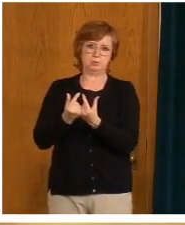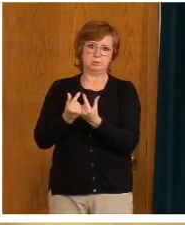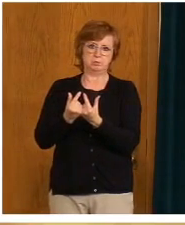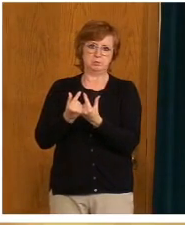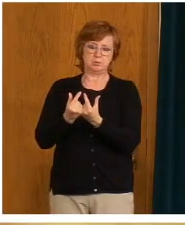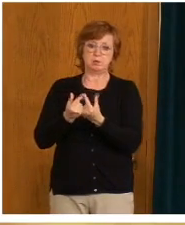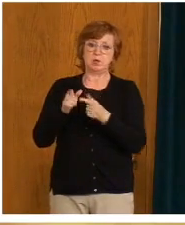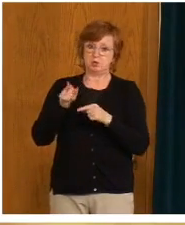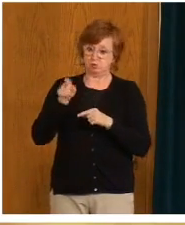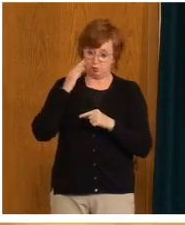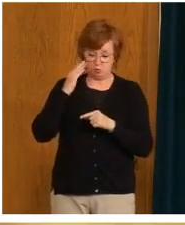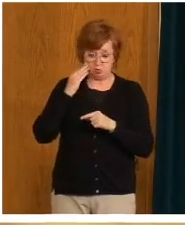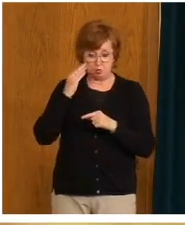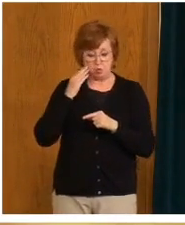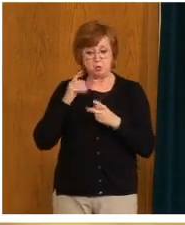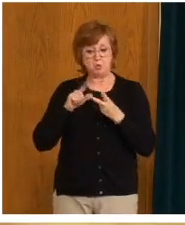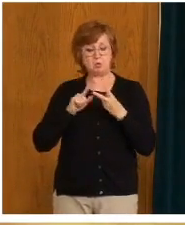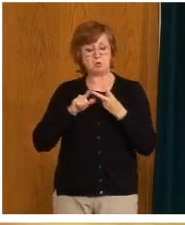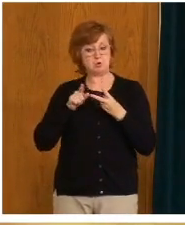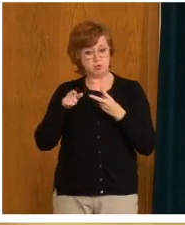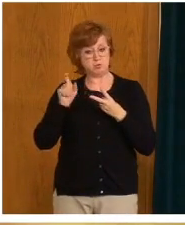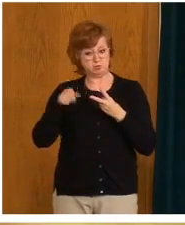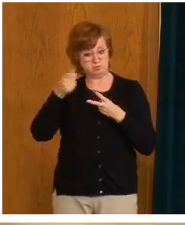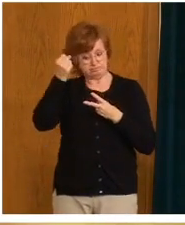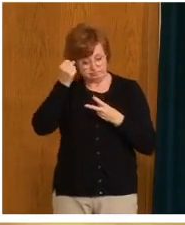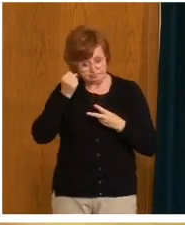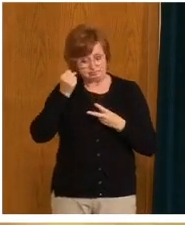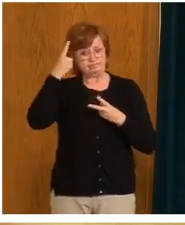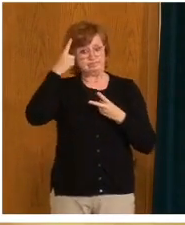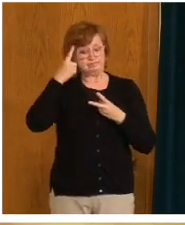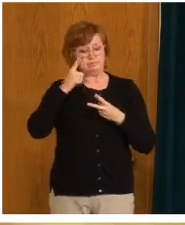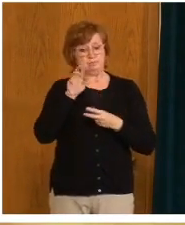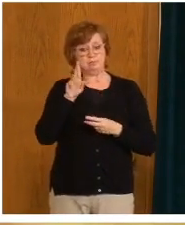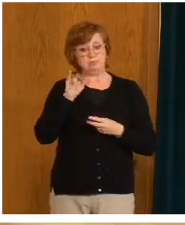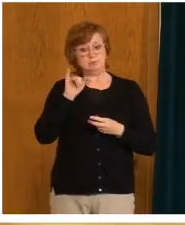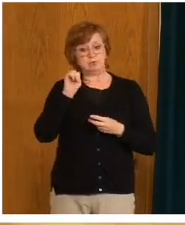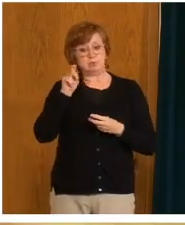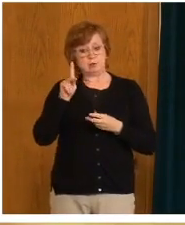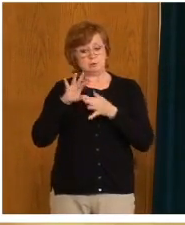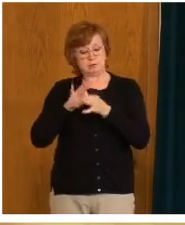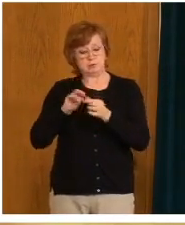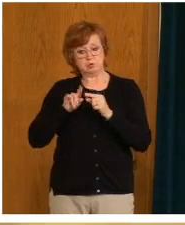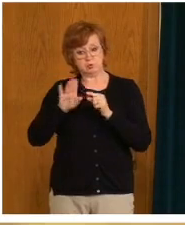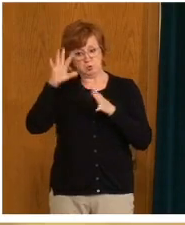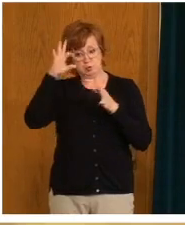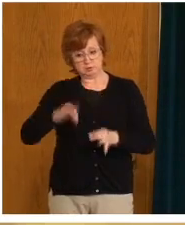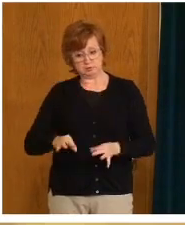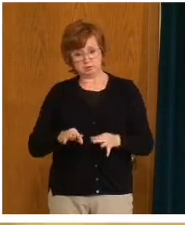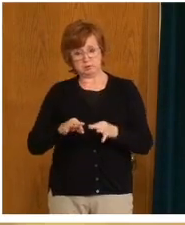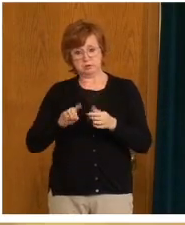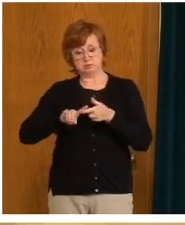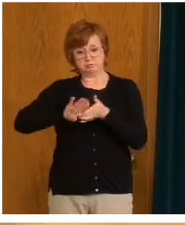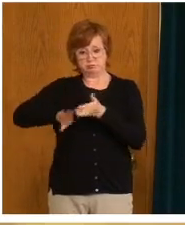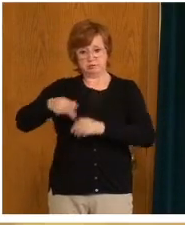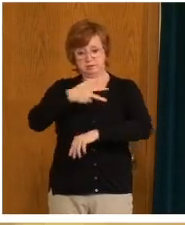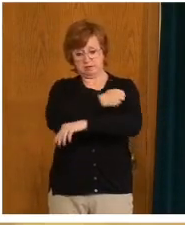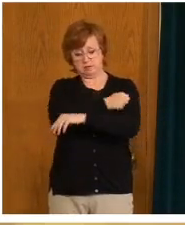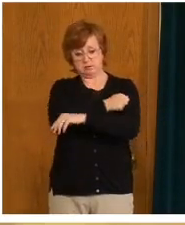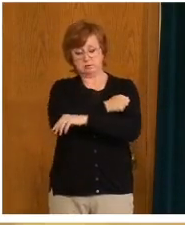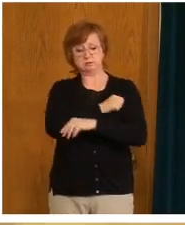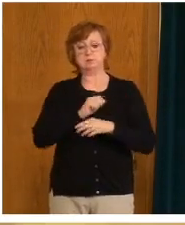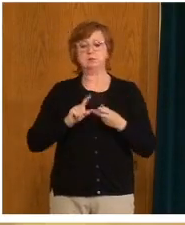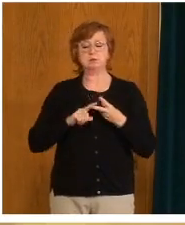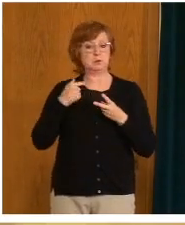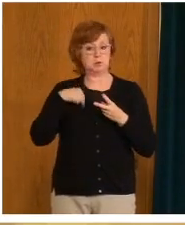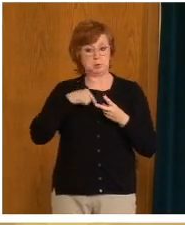aware of the risks that are associated with your decision. Even though we are reopening in Saskatchewan, COVID is not disappearing.